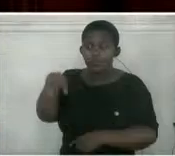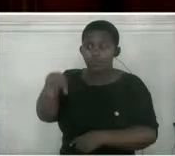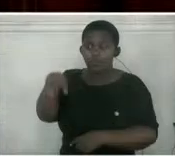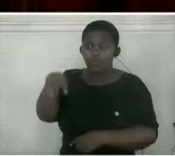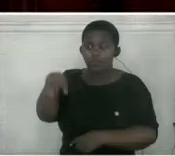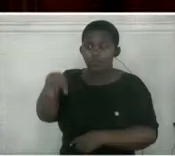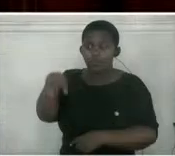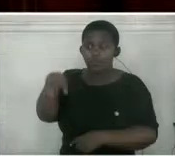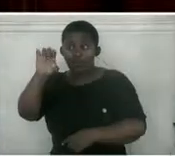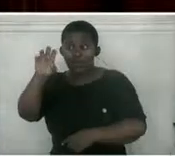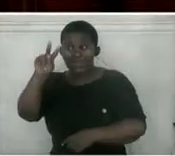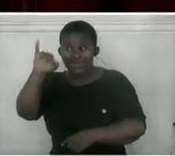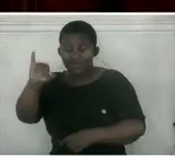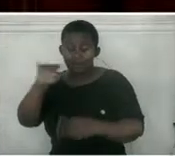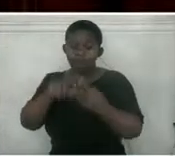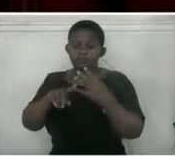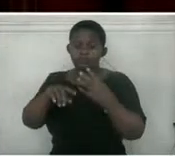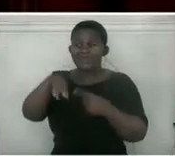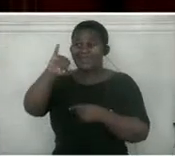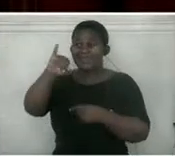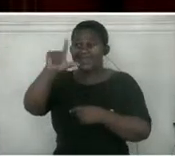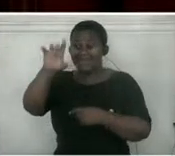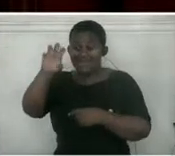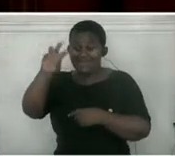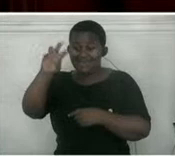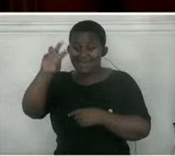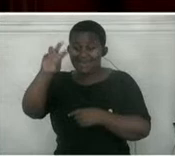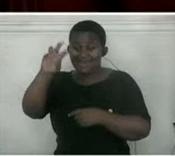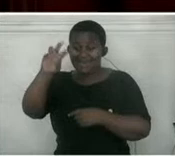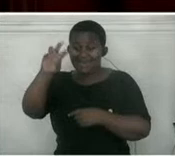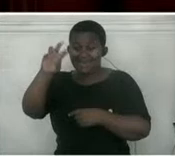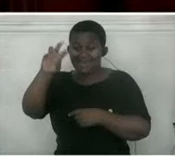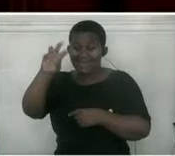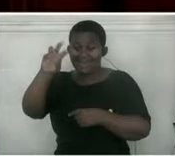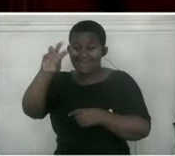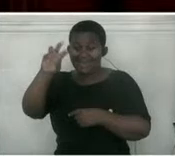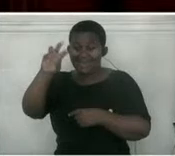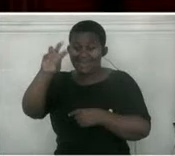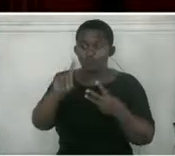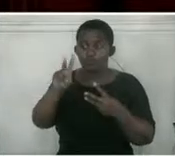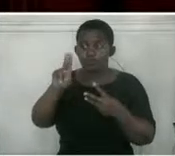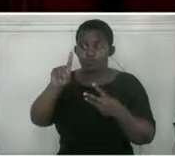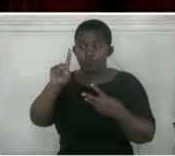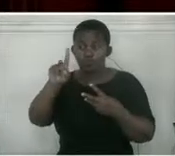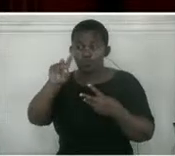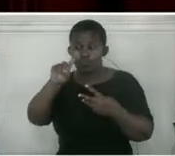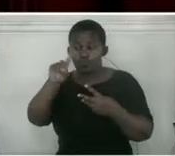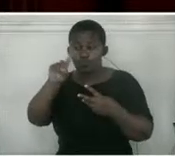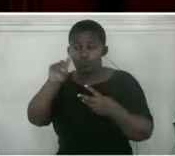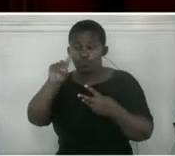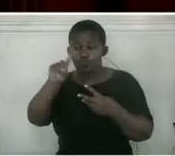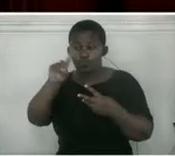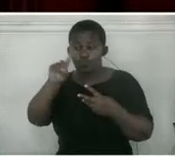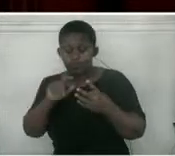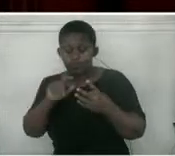anchor, Ilembe with Kwatukuza as an anchor, and Umhlatuze with Richards Bay